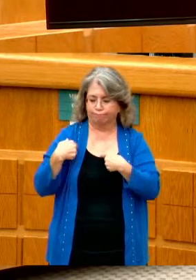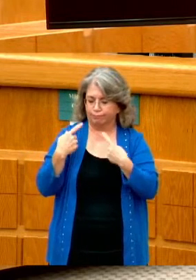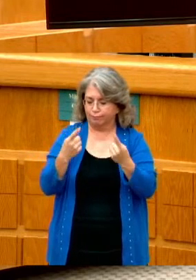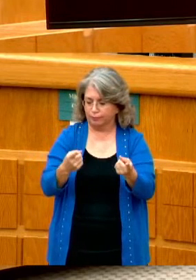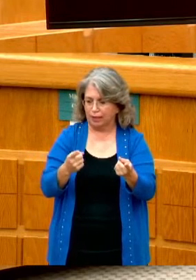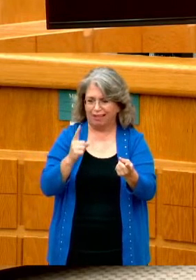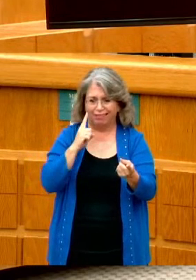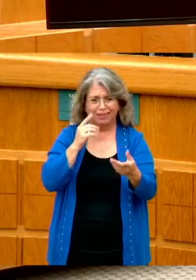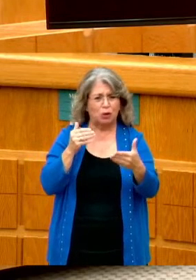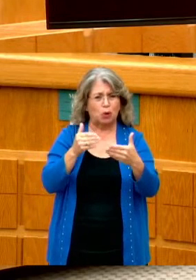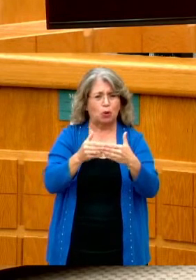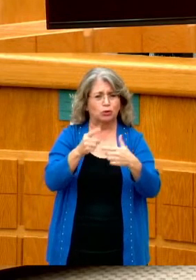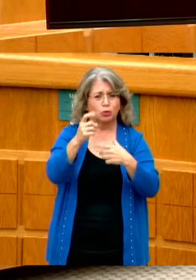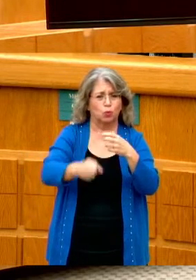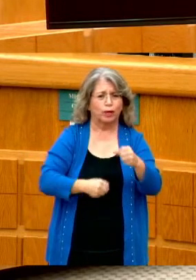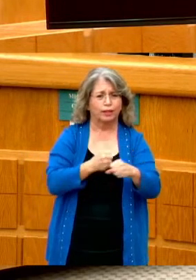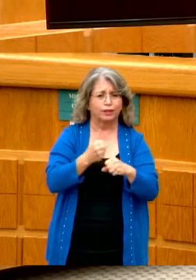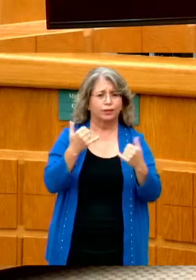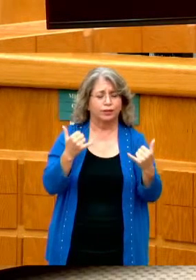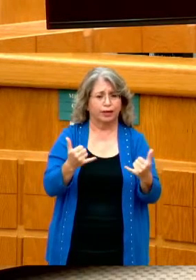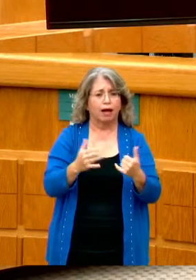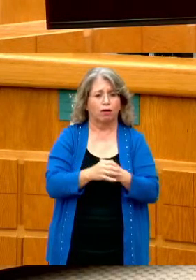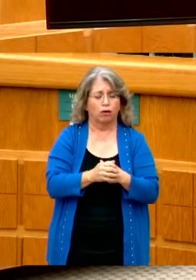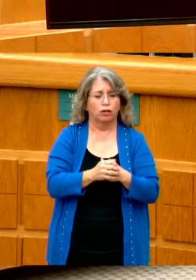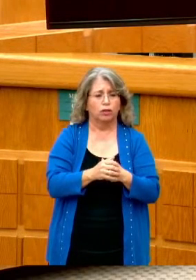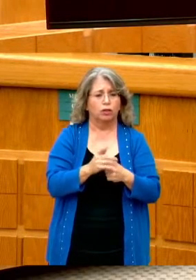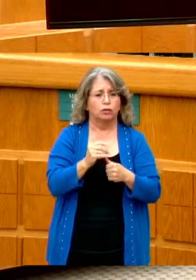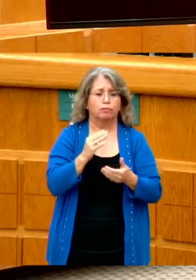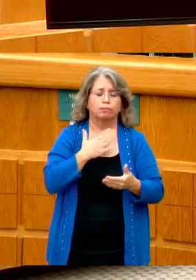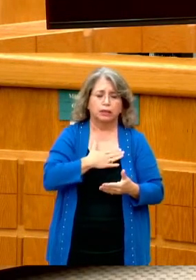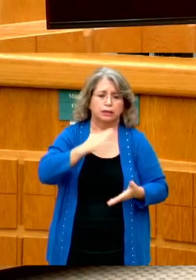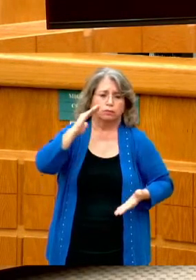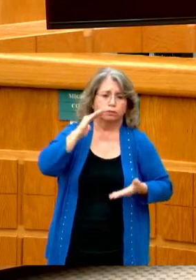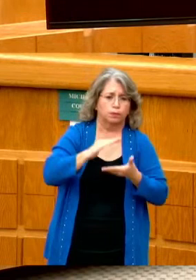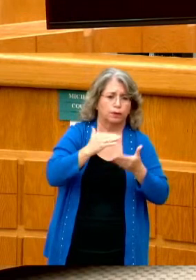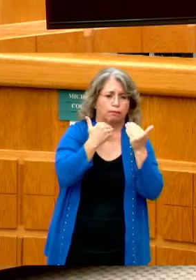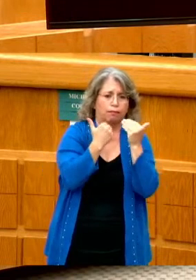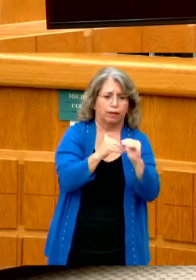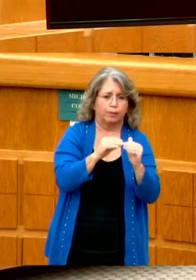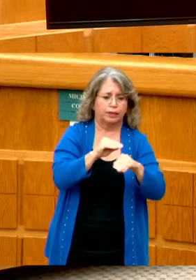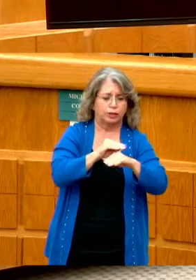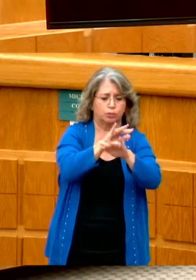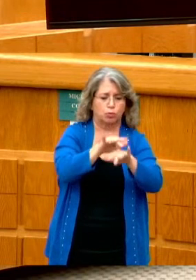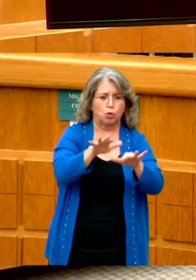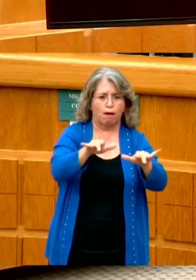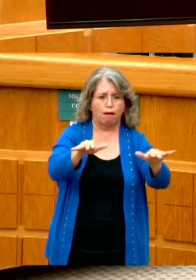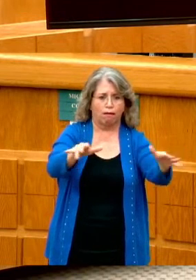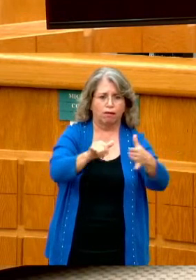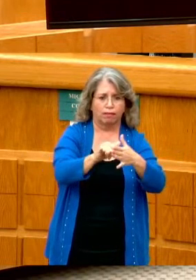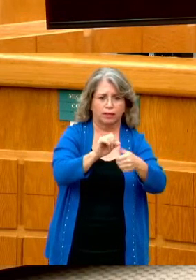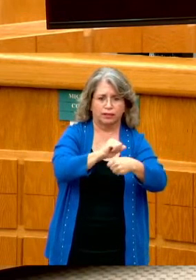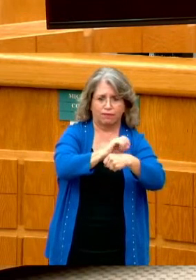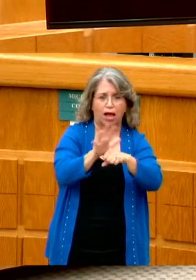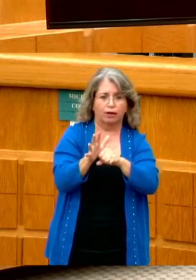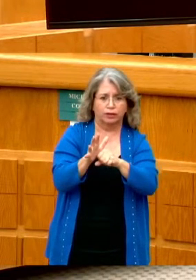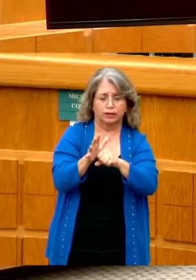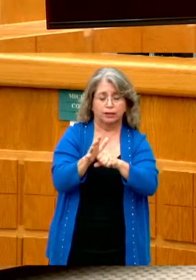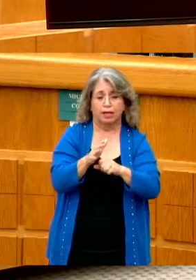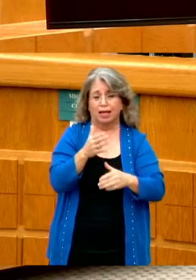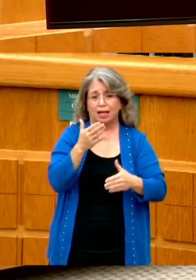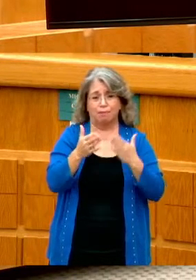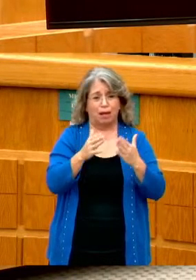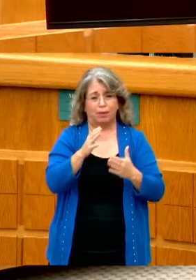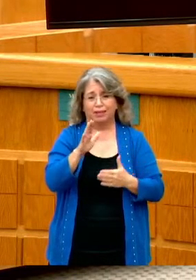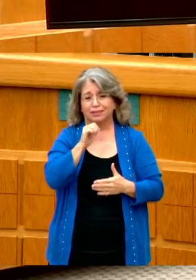hit a year now, to limit the spread of this virus. It's possibly not your turn to